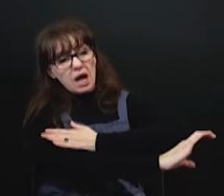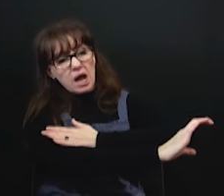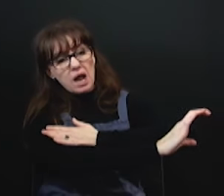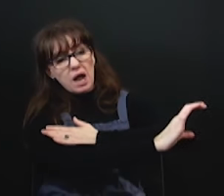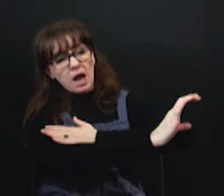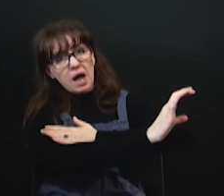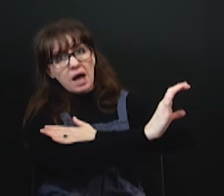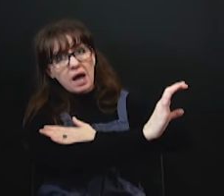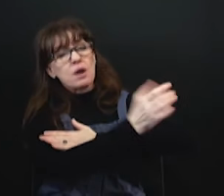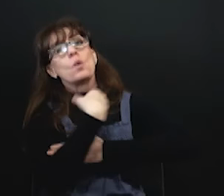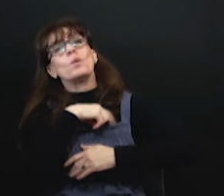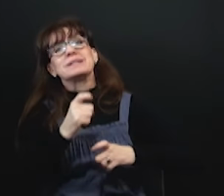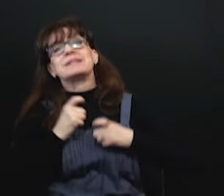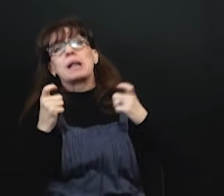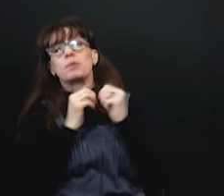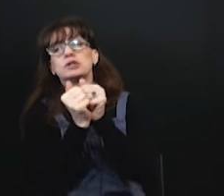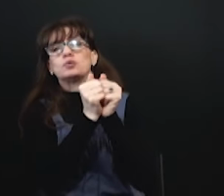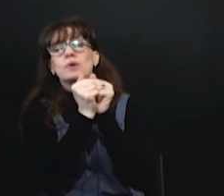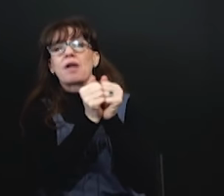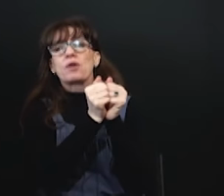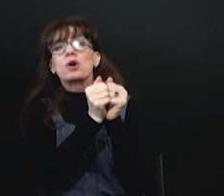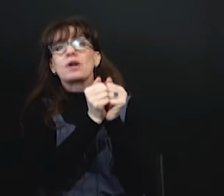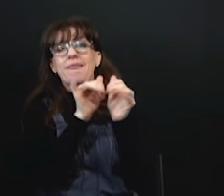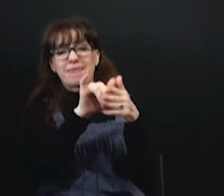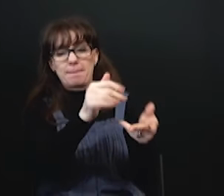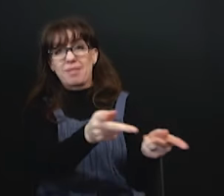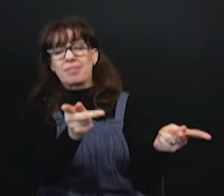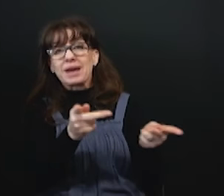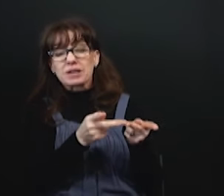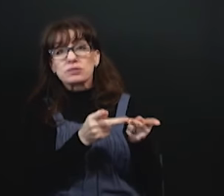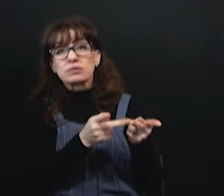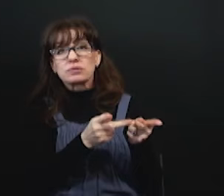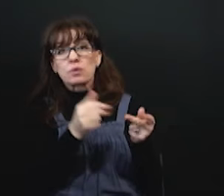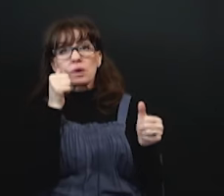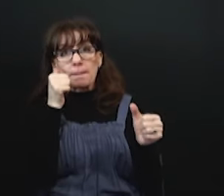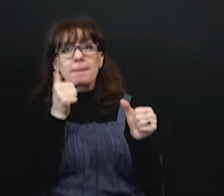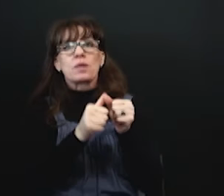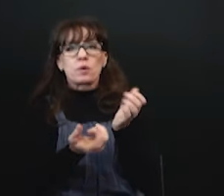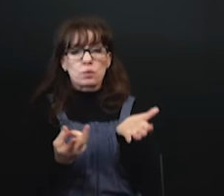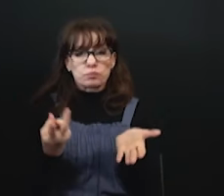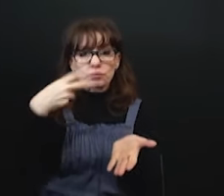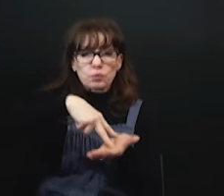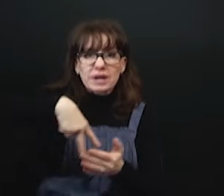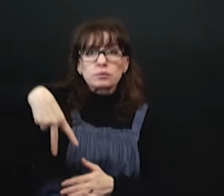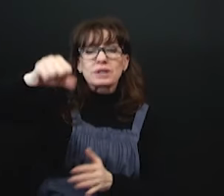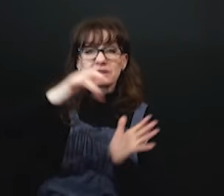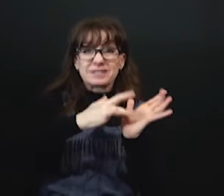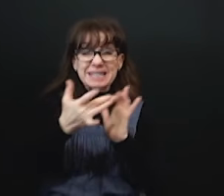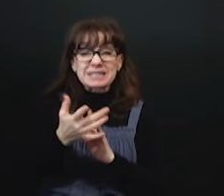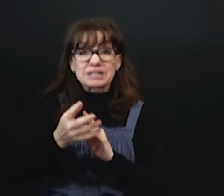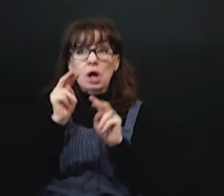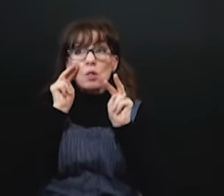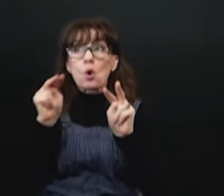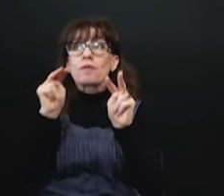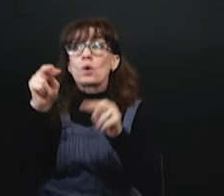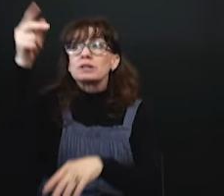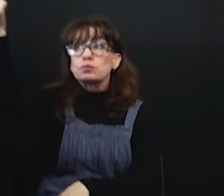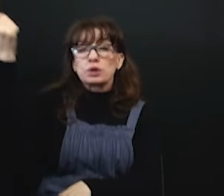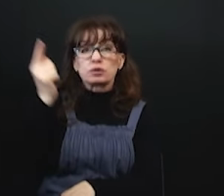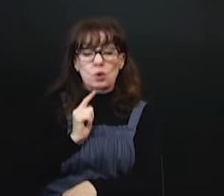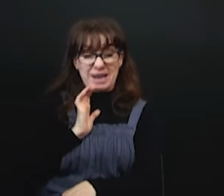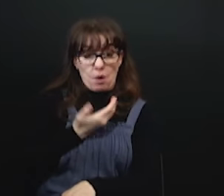celebrate time together there in that place, commemorating the resurrection of Jesus, but also looking forward to his return and our